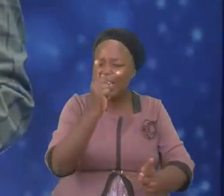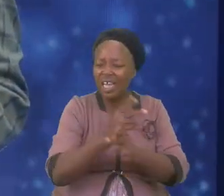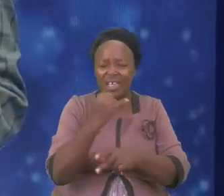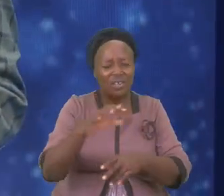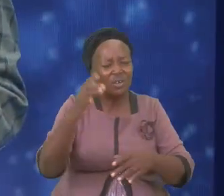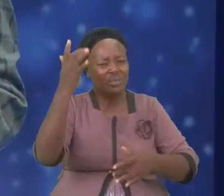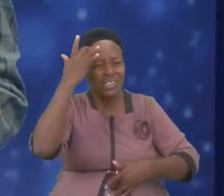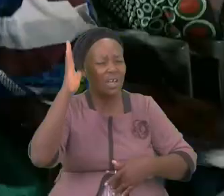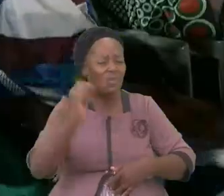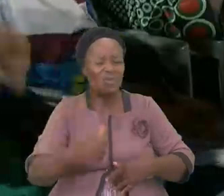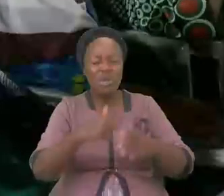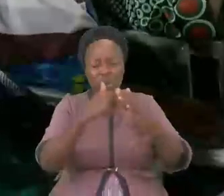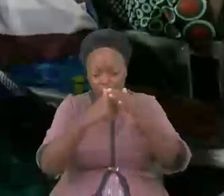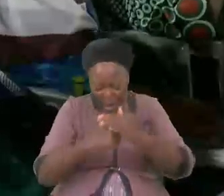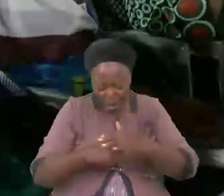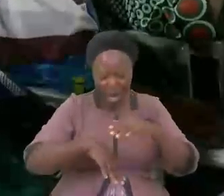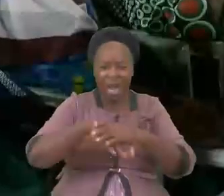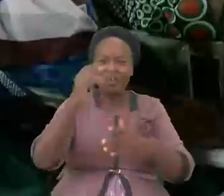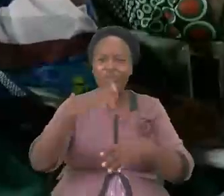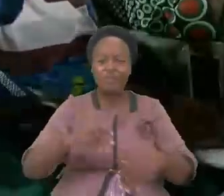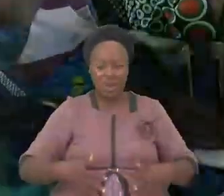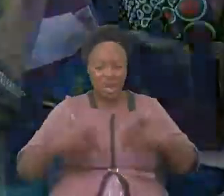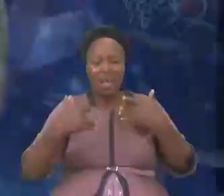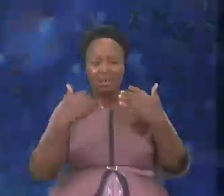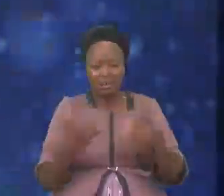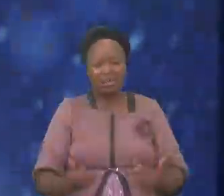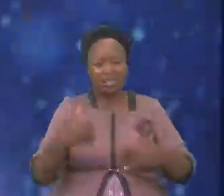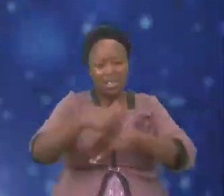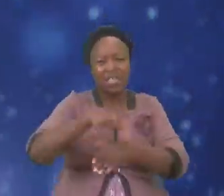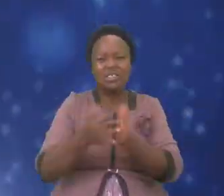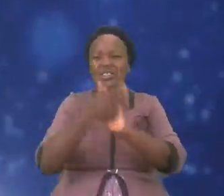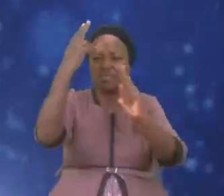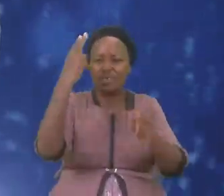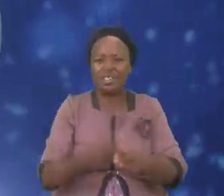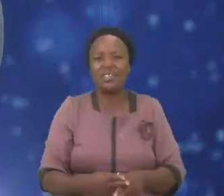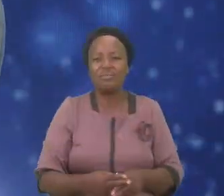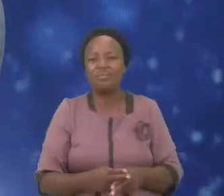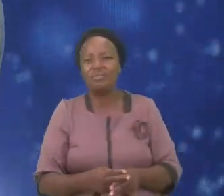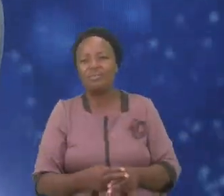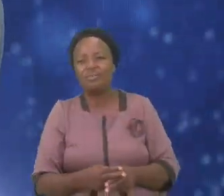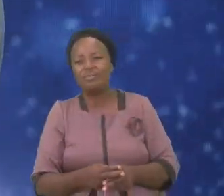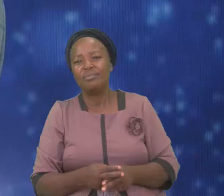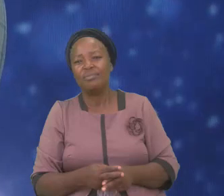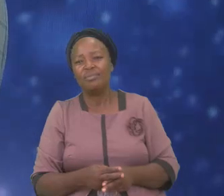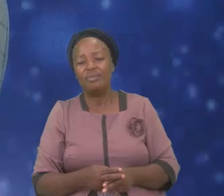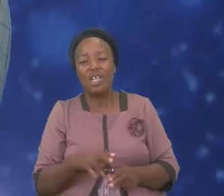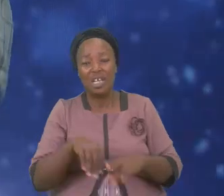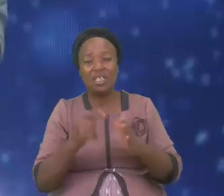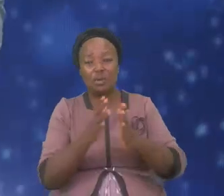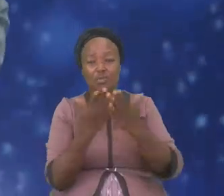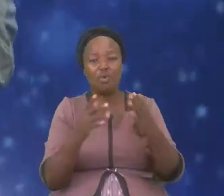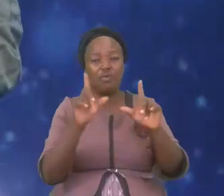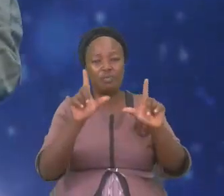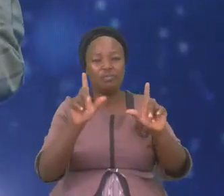in Jesus' name. Luke chapter 10, reading from verse 17.